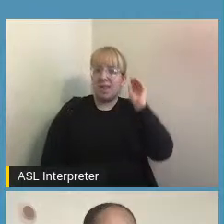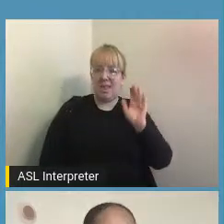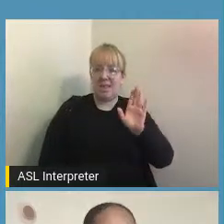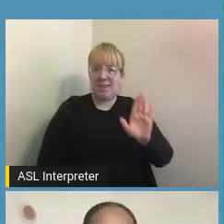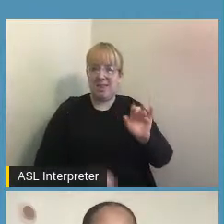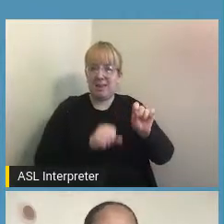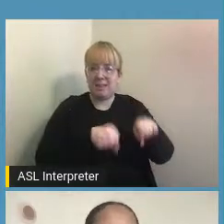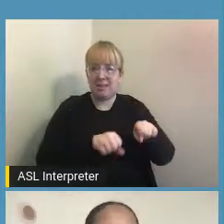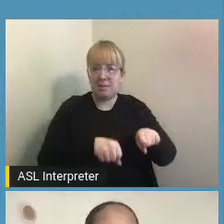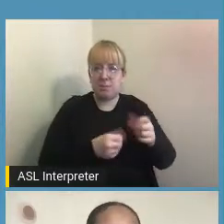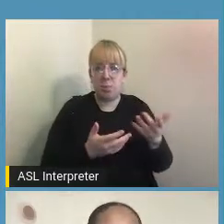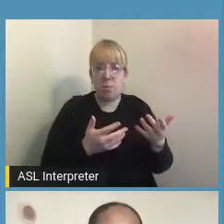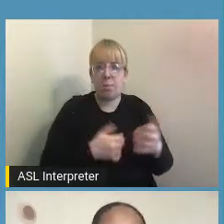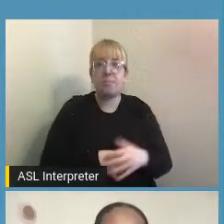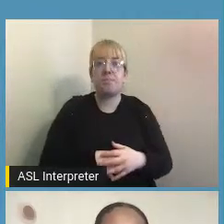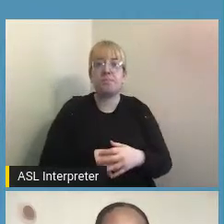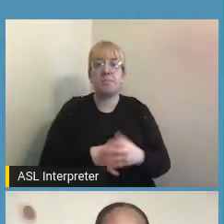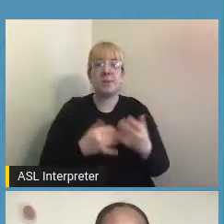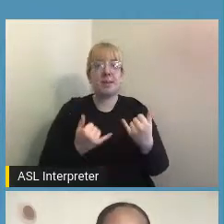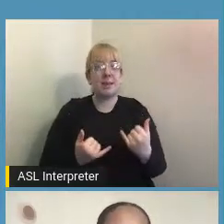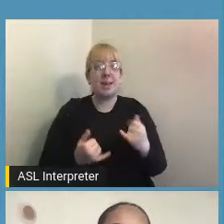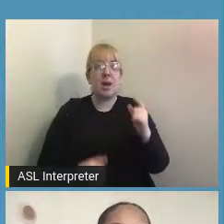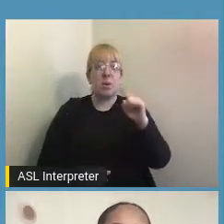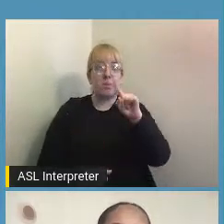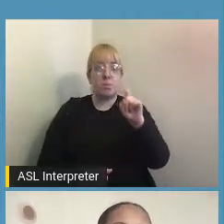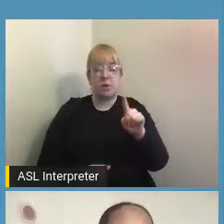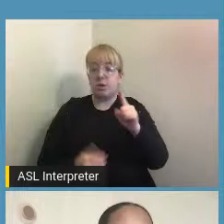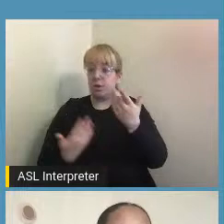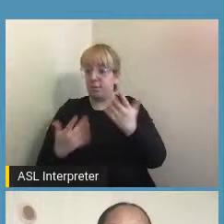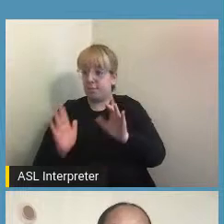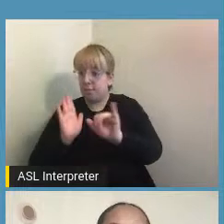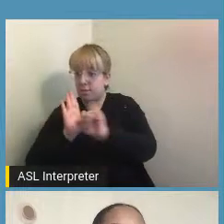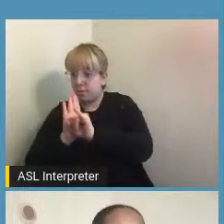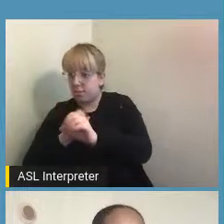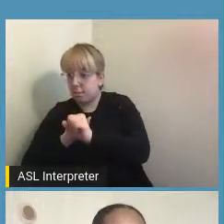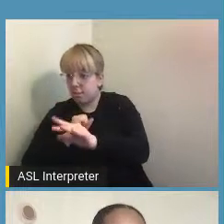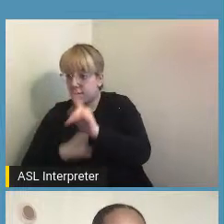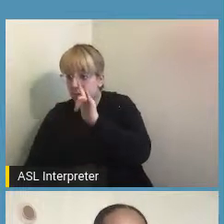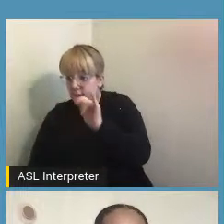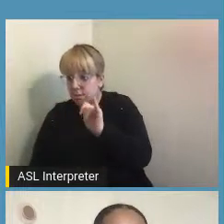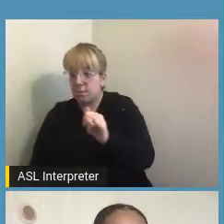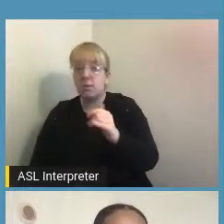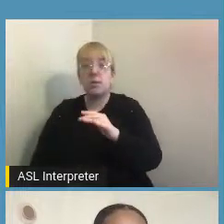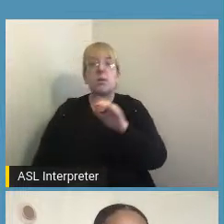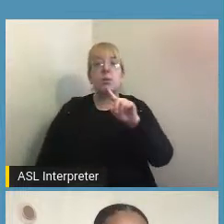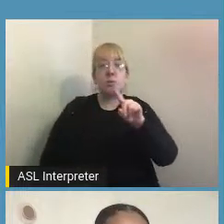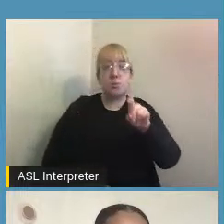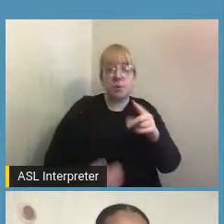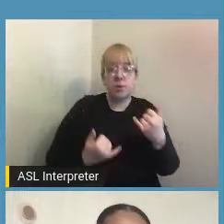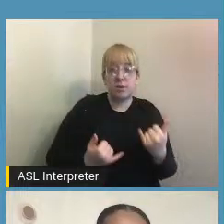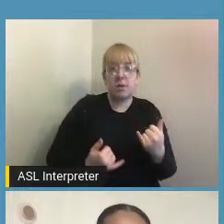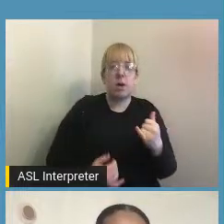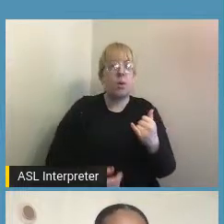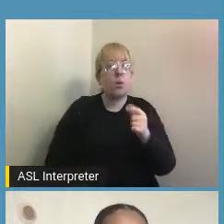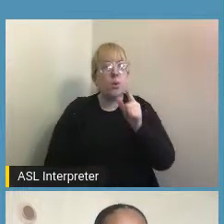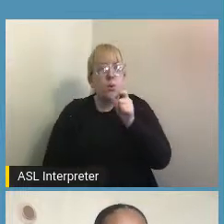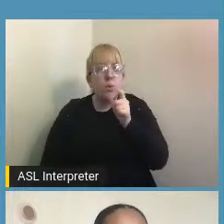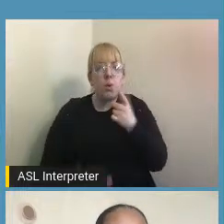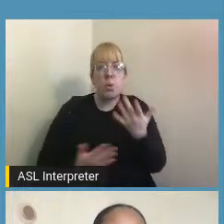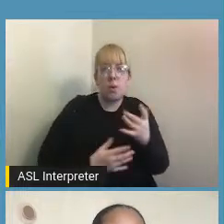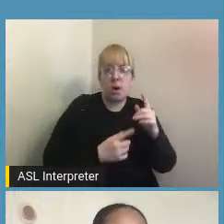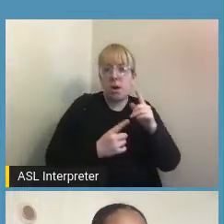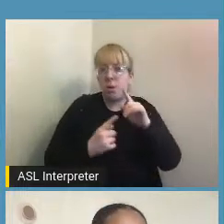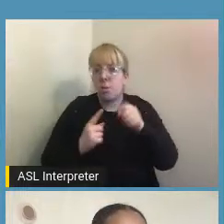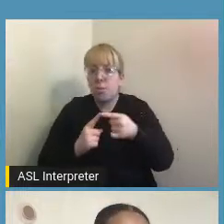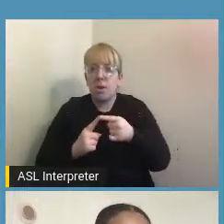So, questions to ask once you start: who, what, when, where, and why are the things that I like to say we look at first.